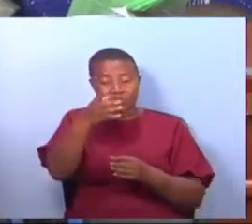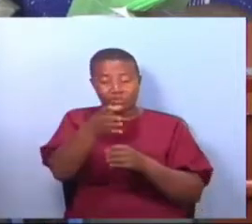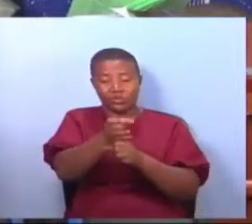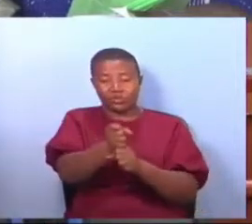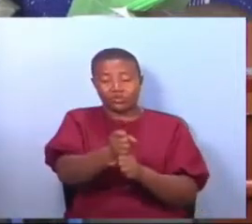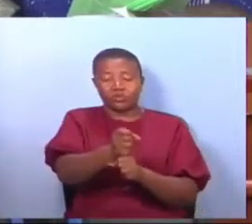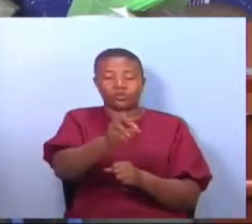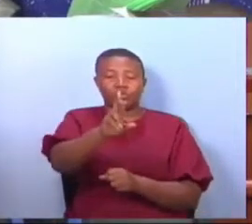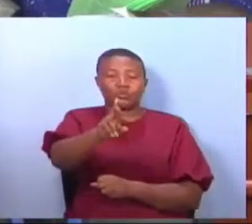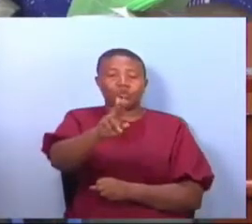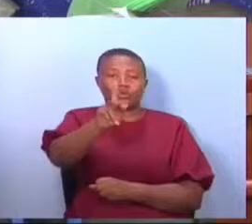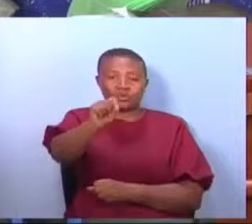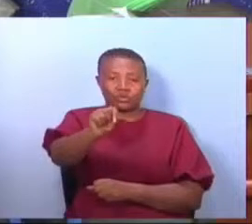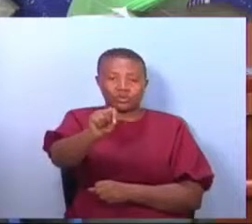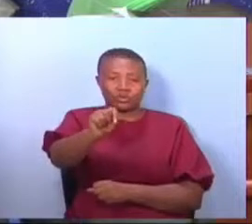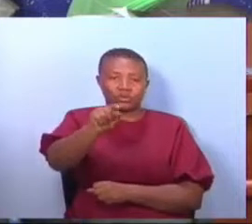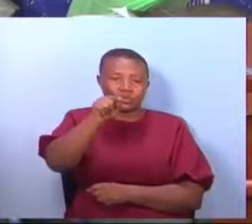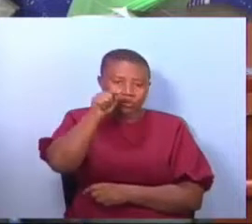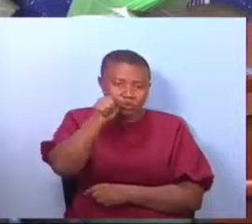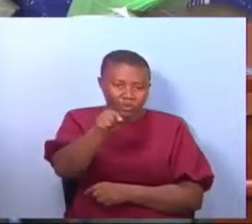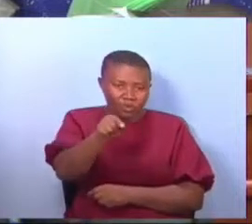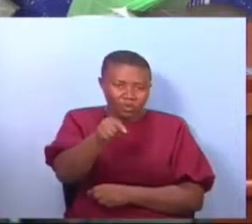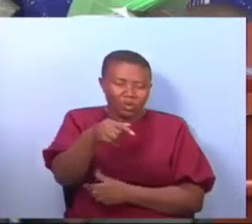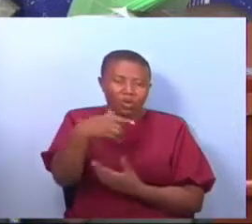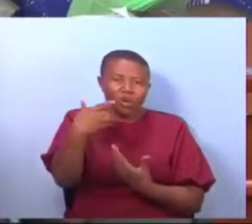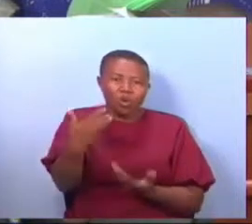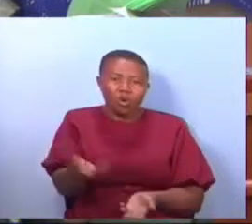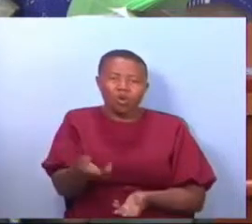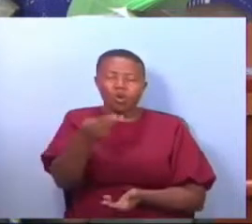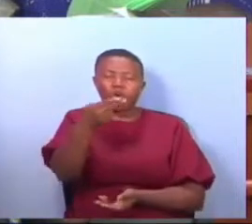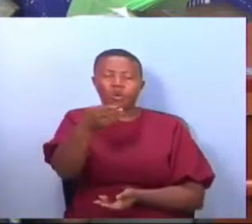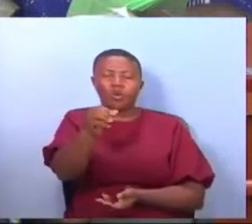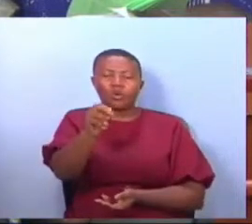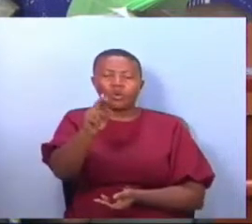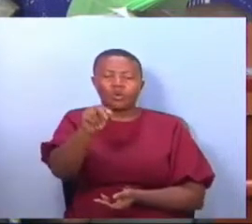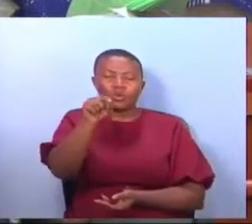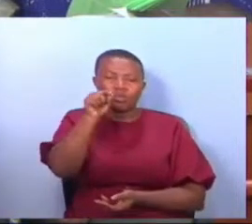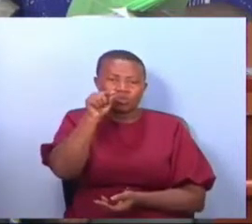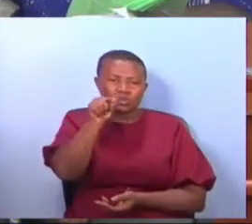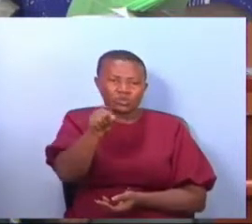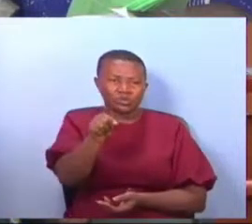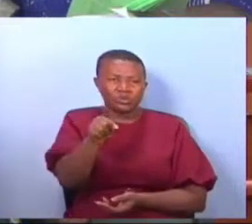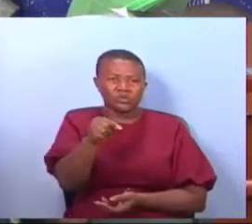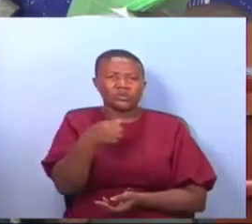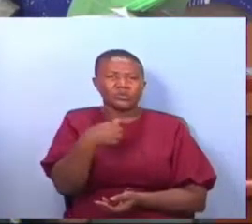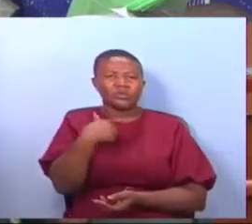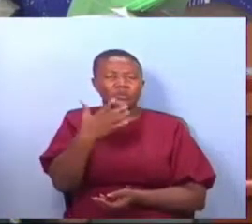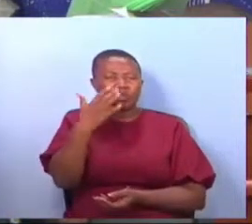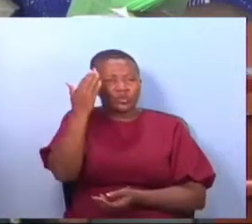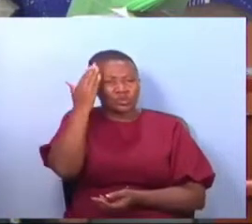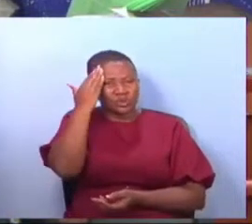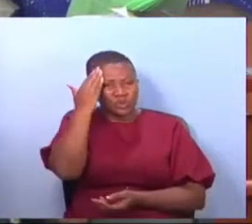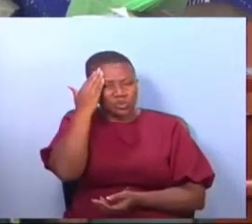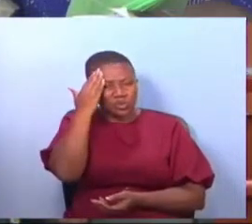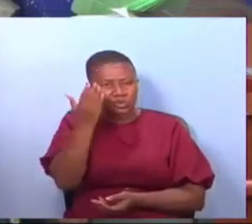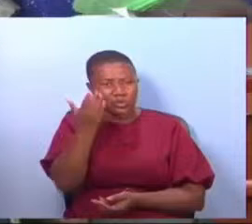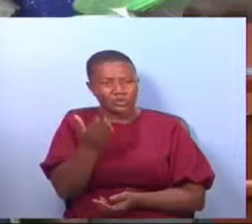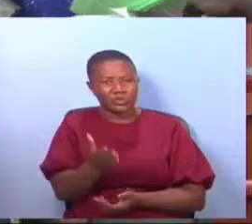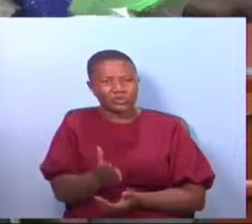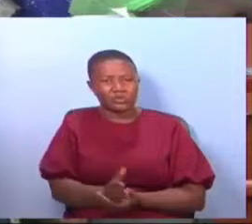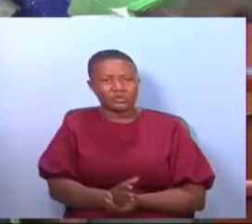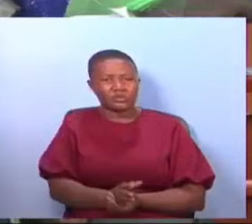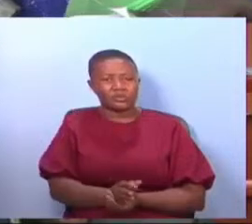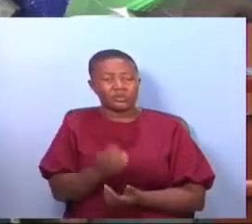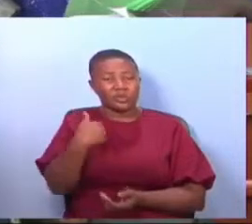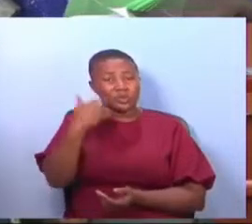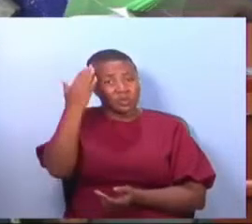abbreviations. So honorable, we don't put any full stop or dot. Right, we don't put any full stop or dot. If that is